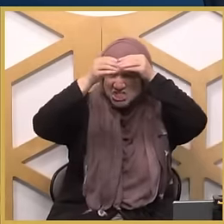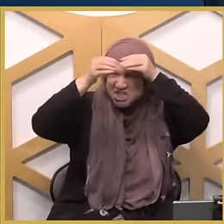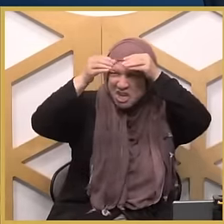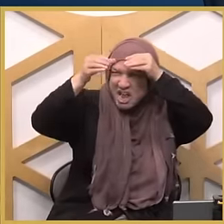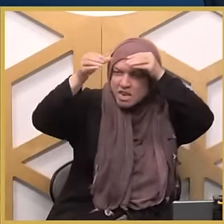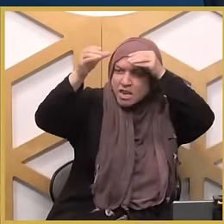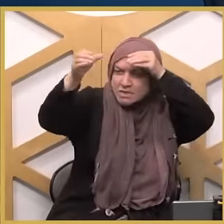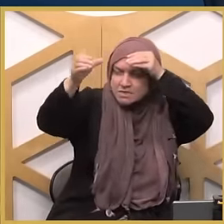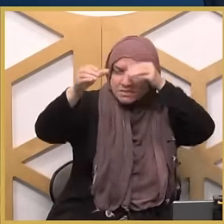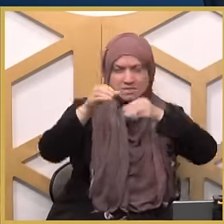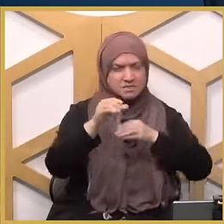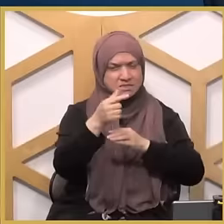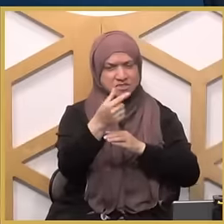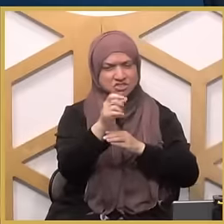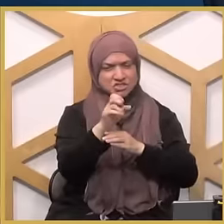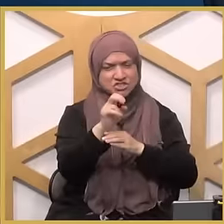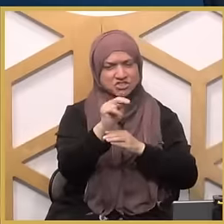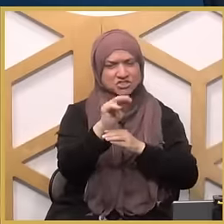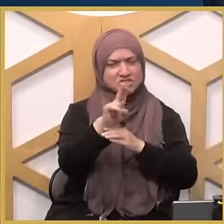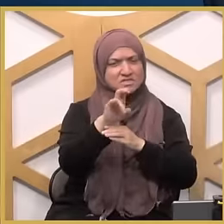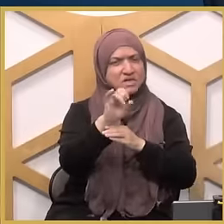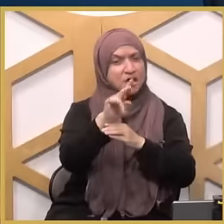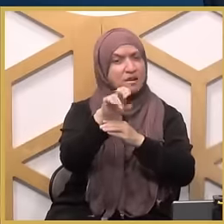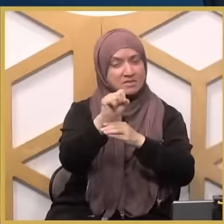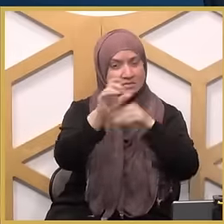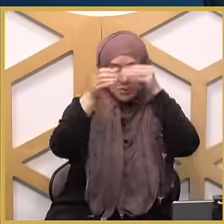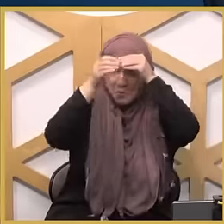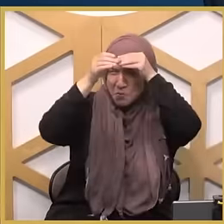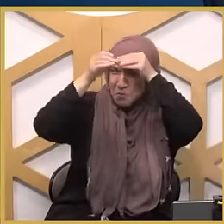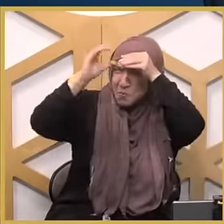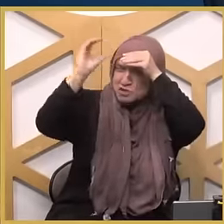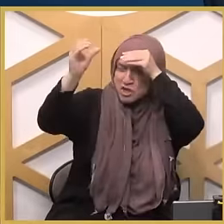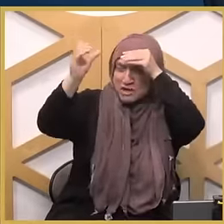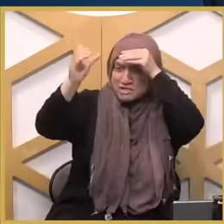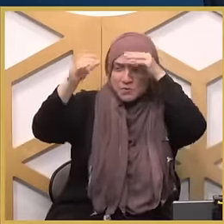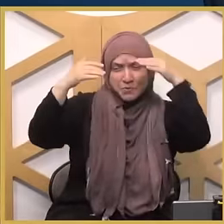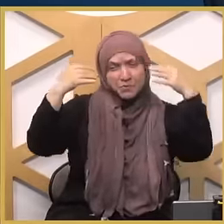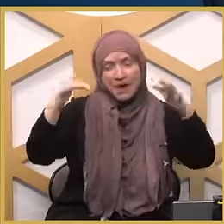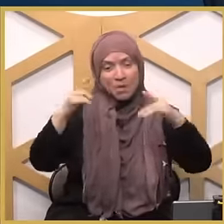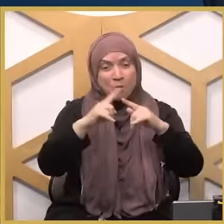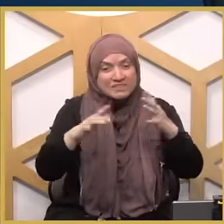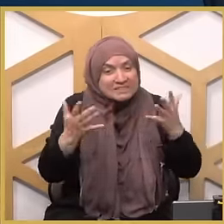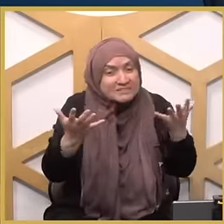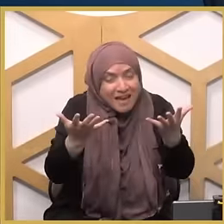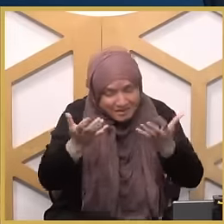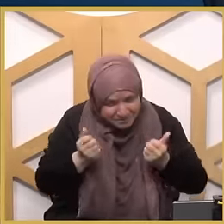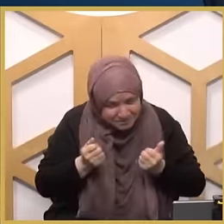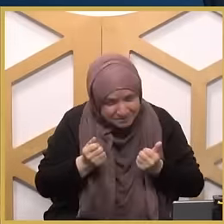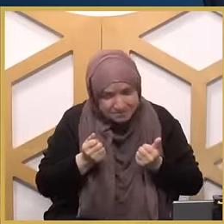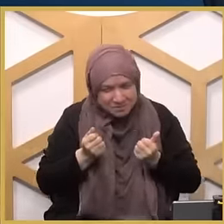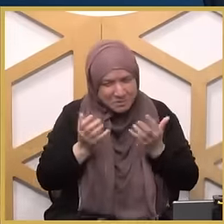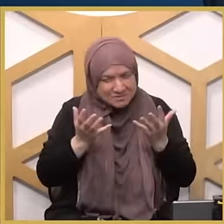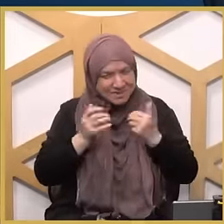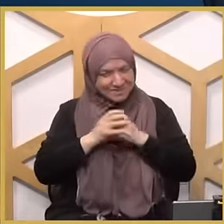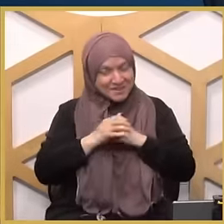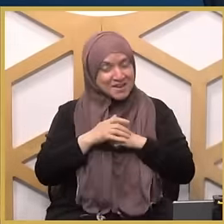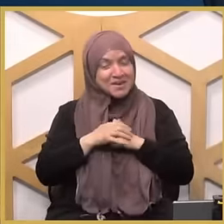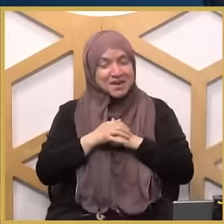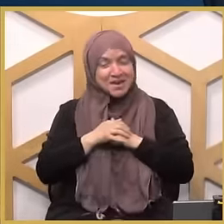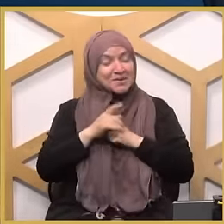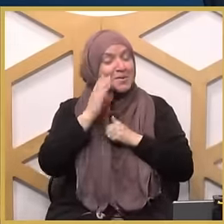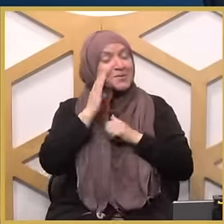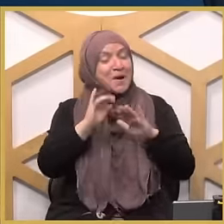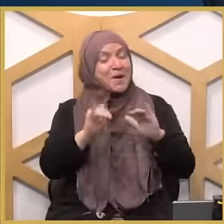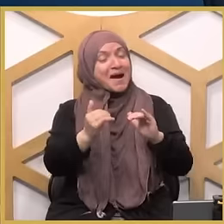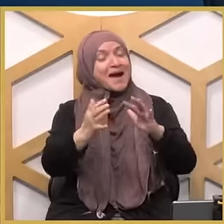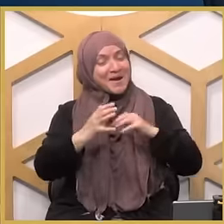alayhi wa sallam says, who can support, you know, the Jaysh al-Usra? The entire army of al-Usra. 100 camel, completely